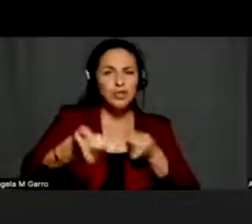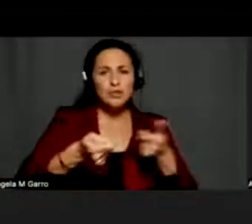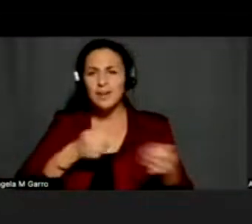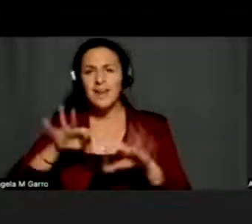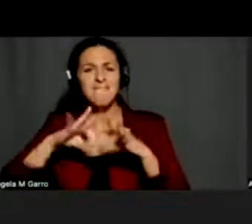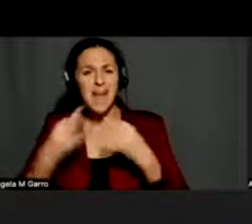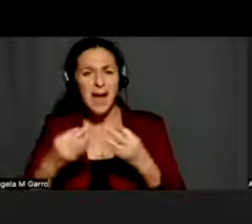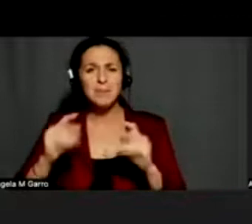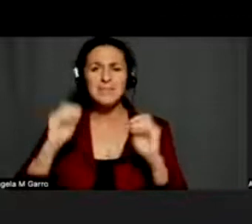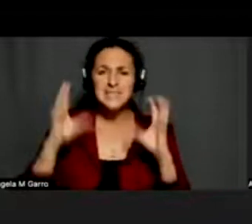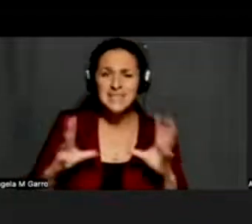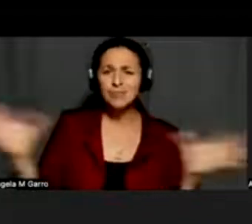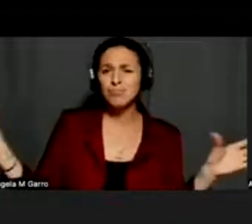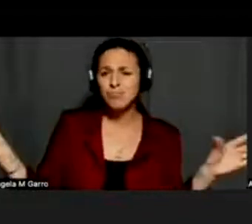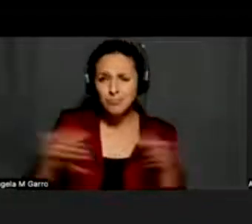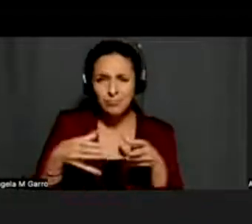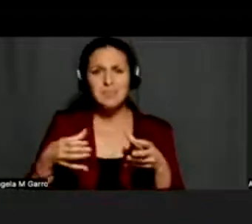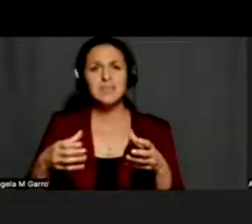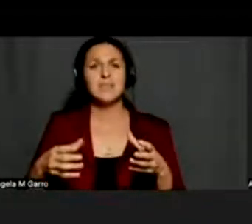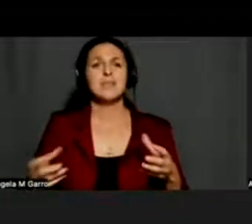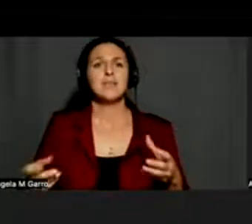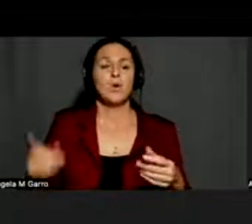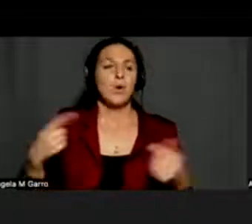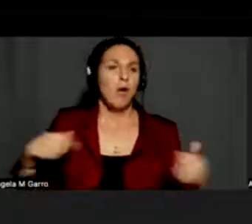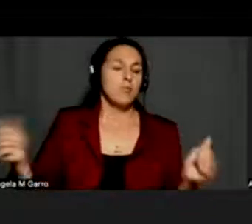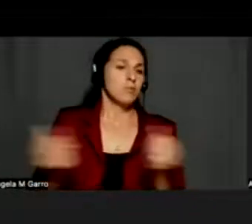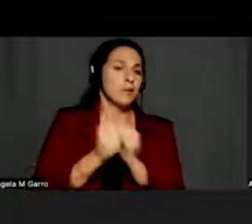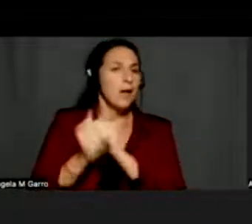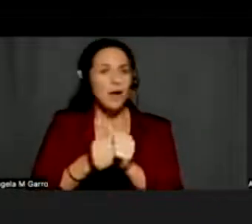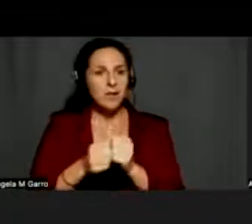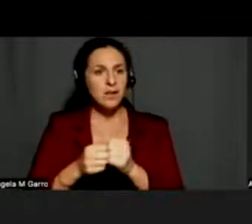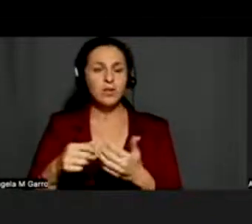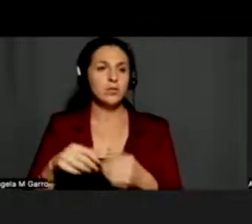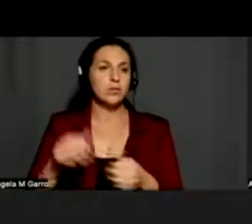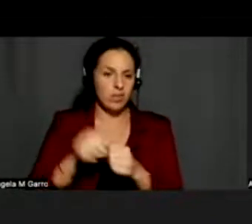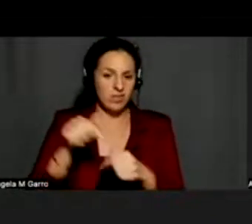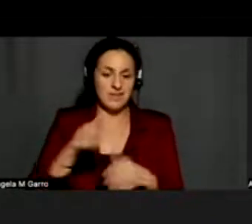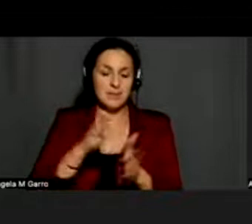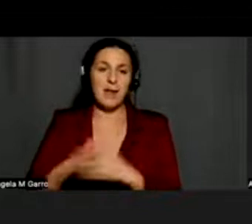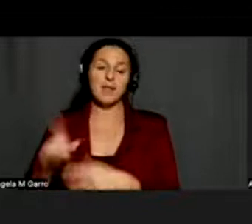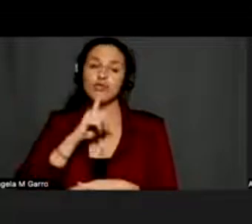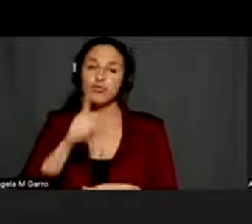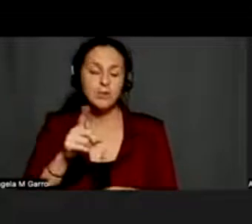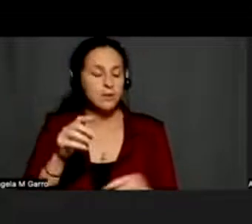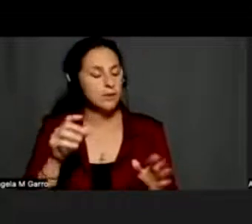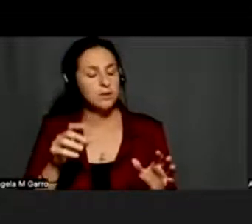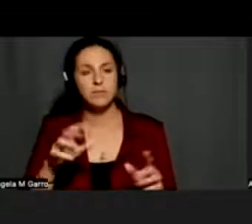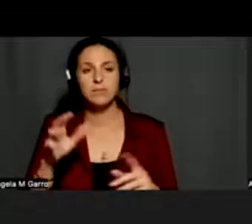everyone together to get on board with this plan. It's really incredible. And I think